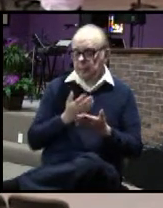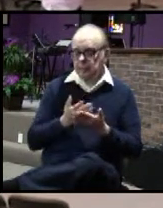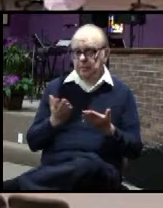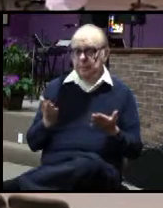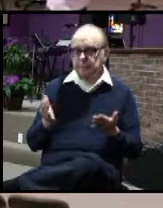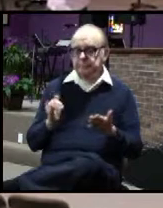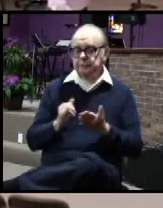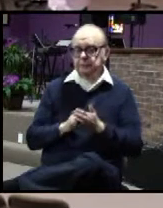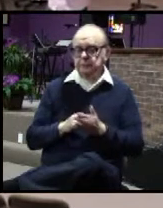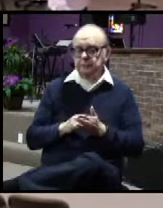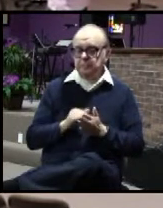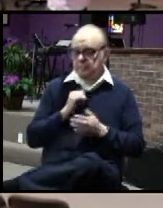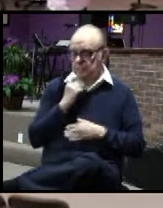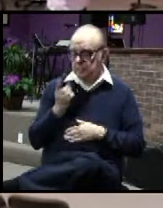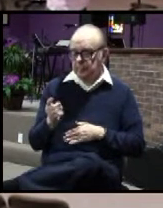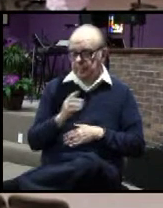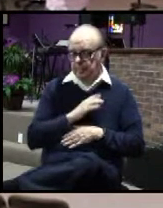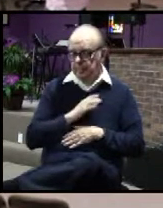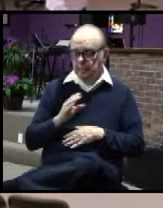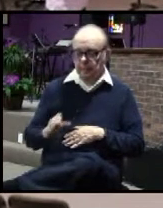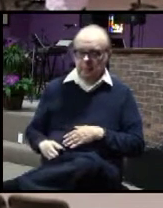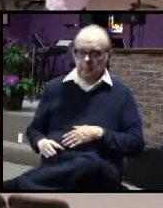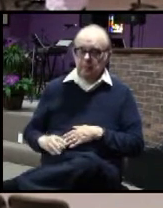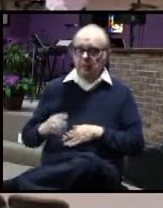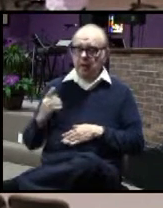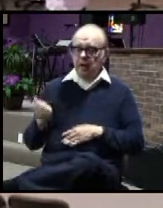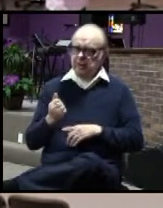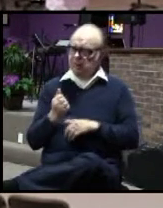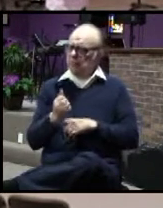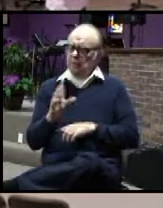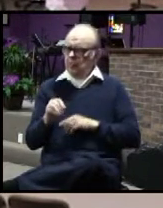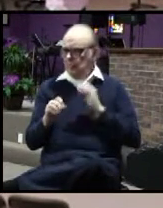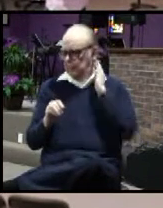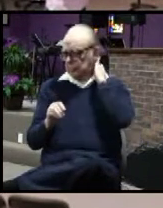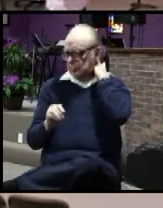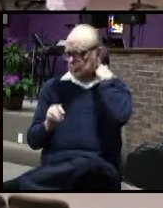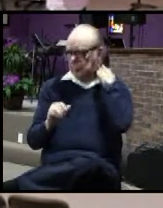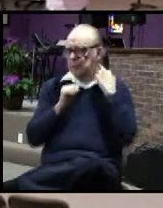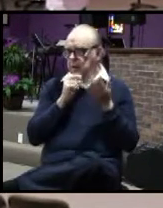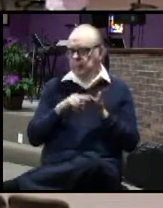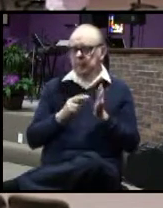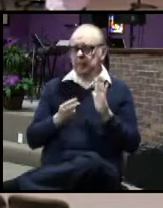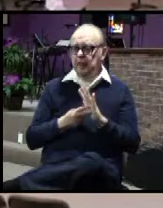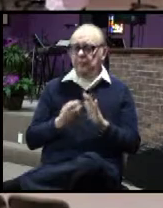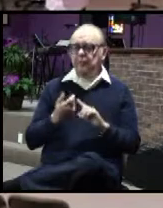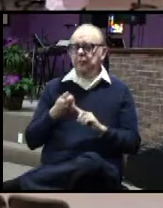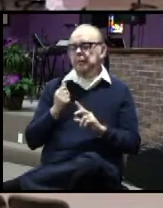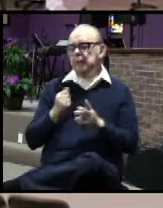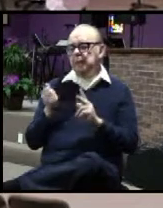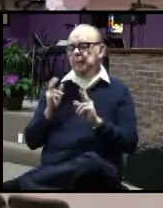I am not saying that as Christians you isolate yourself from everybody.